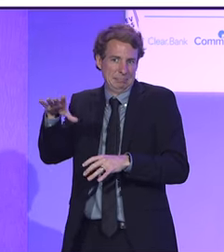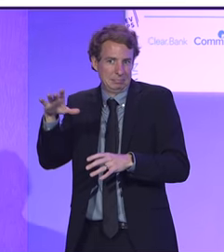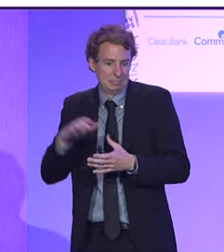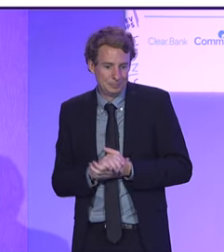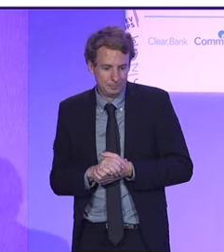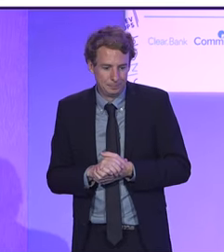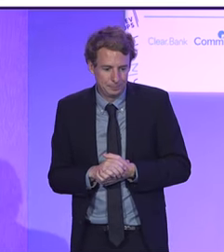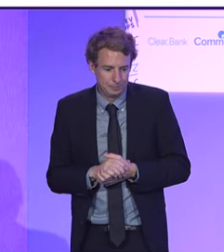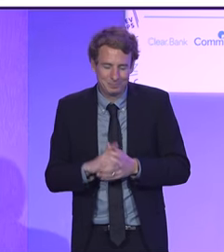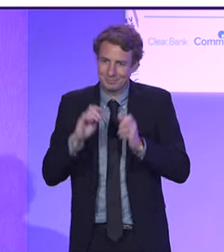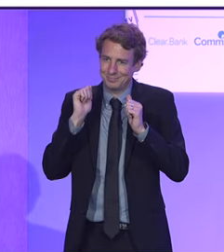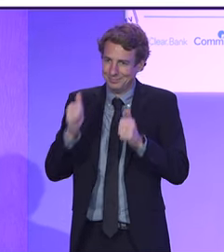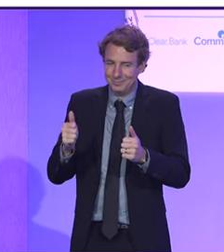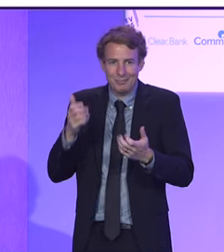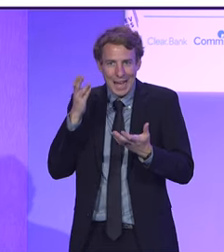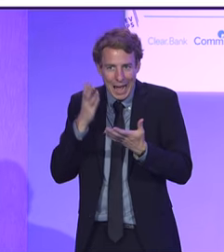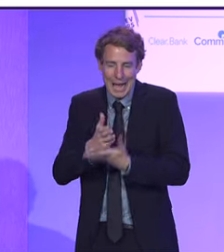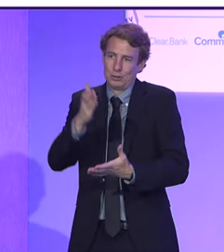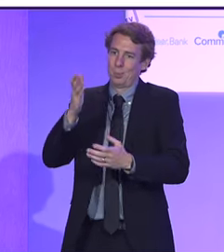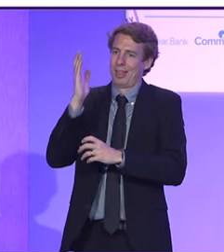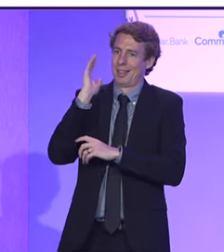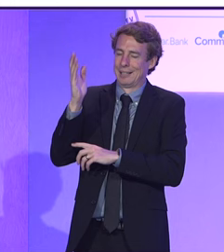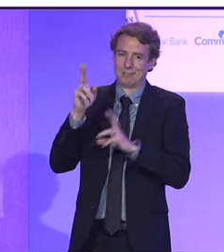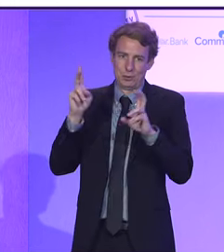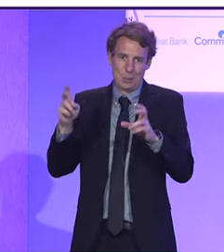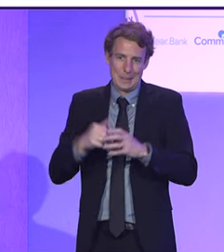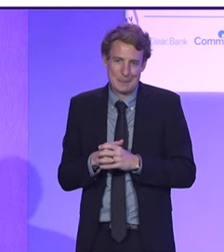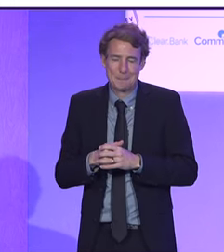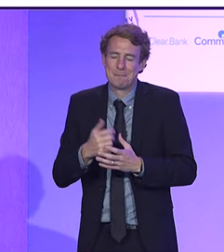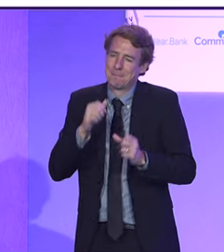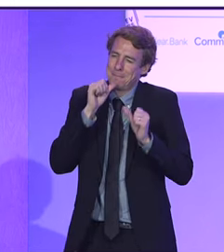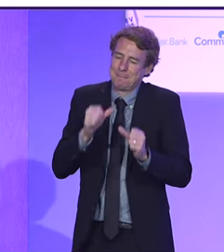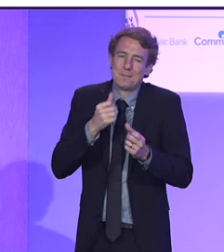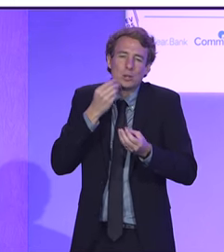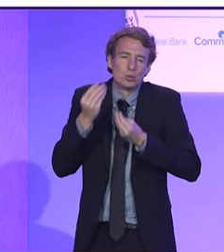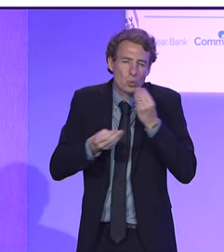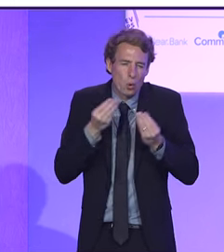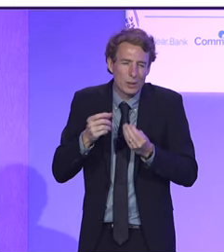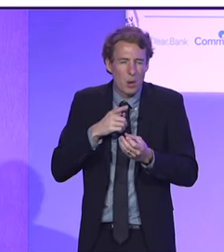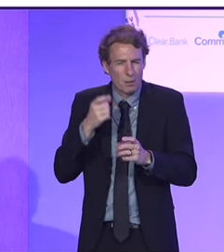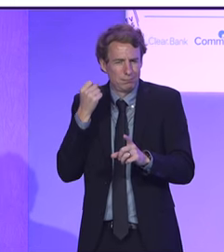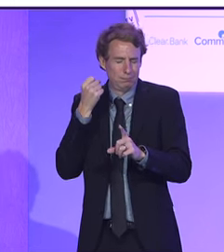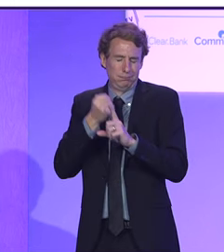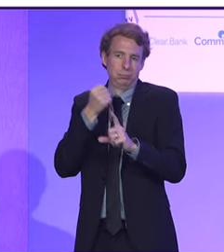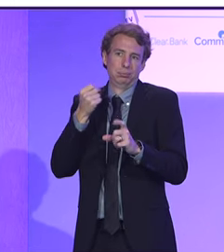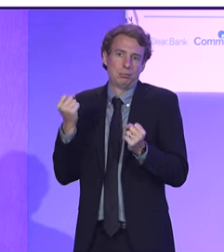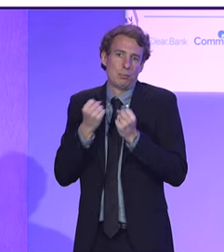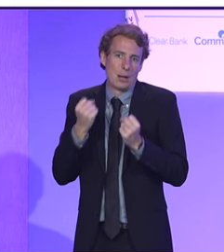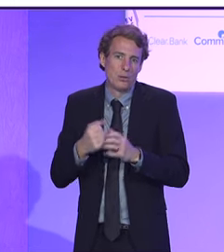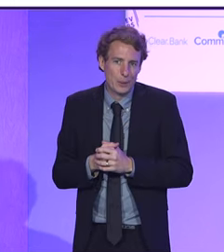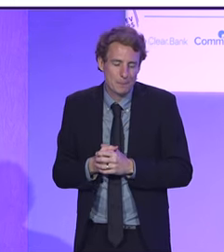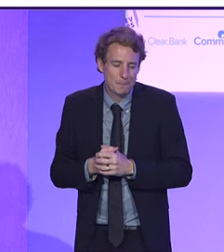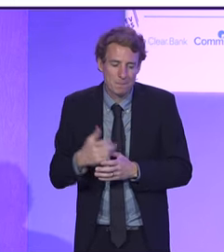ado, let's start with the actual talk. And I want to start with a story, because stories are really powerful. So I'm going to talk to you about the ship of